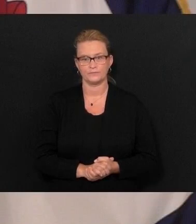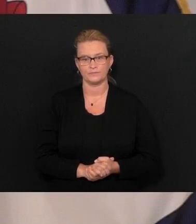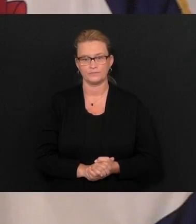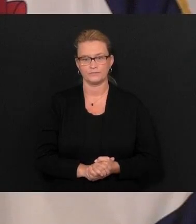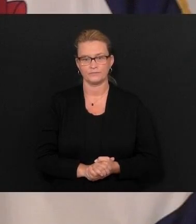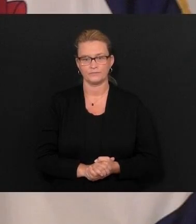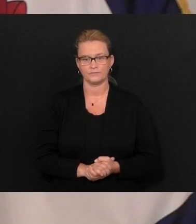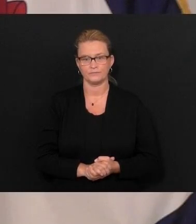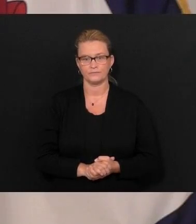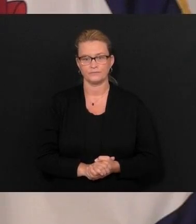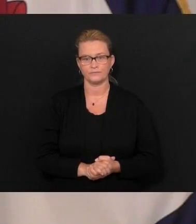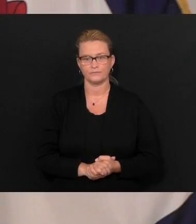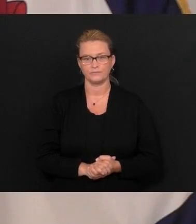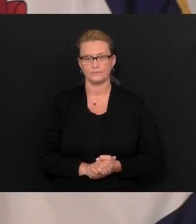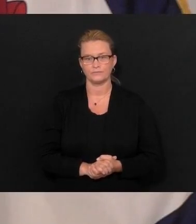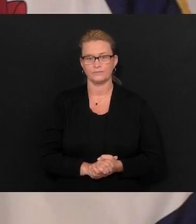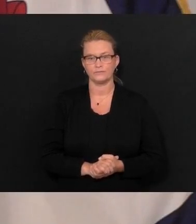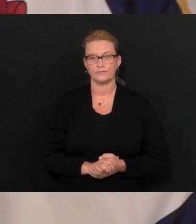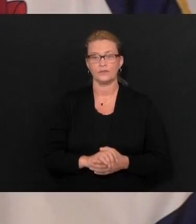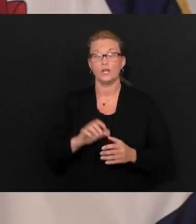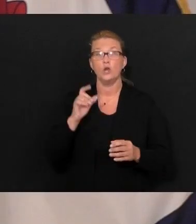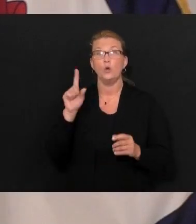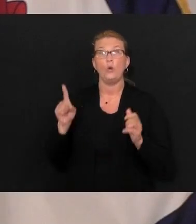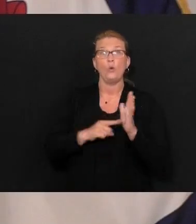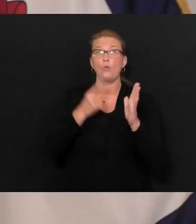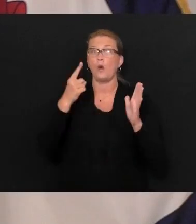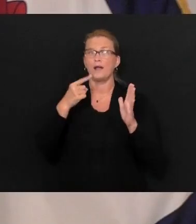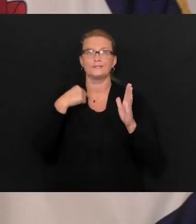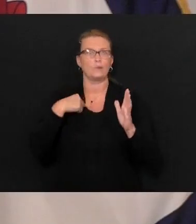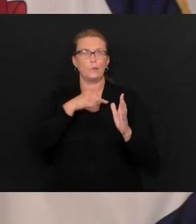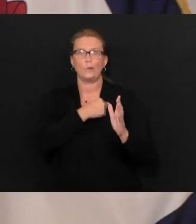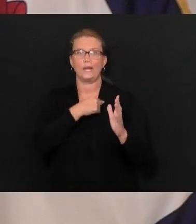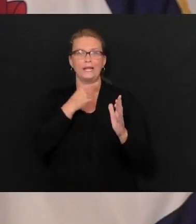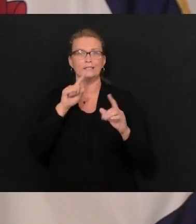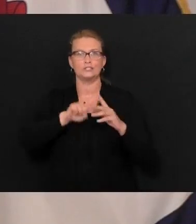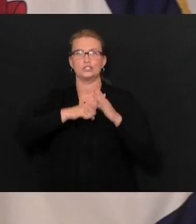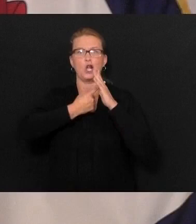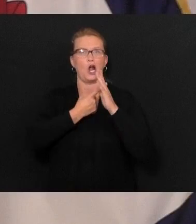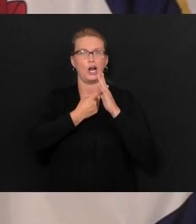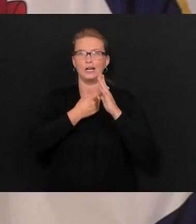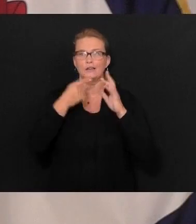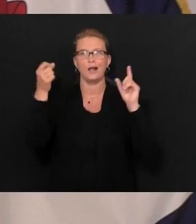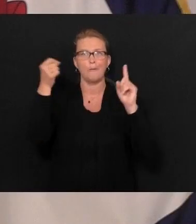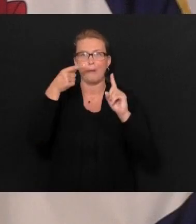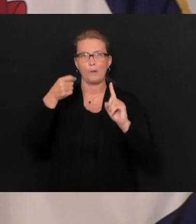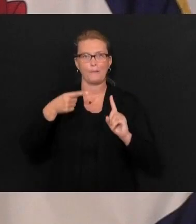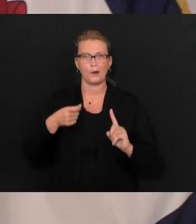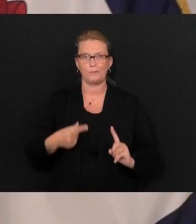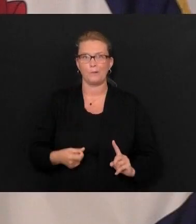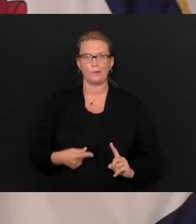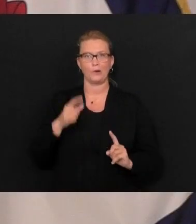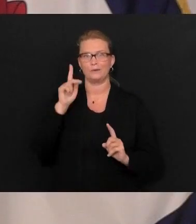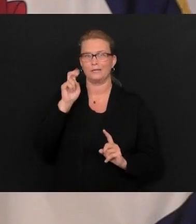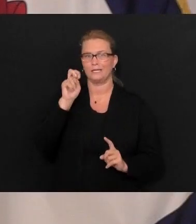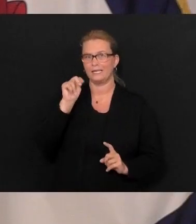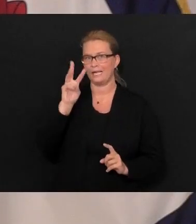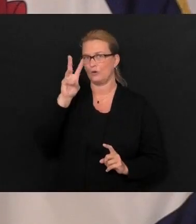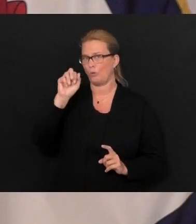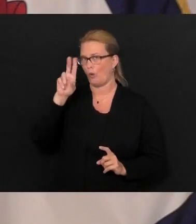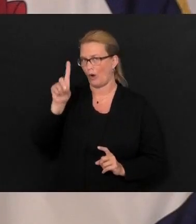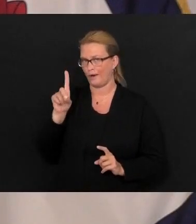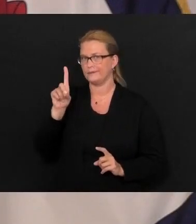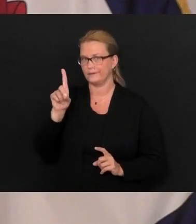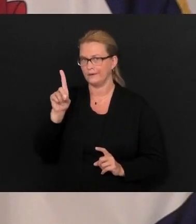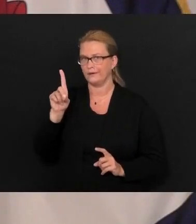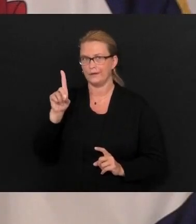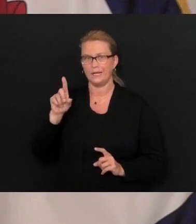Ken Ward's people would be putting out, we've got to have lost our mind. I mean, really and truly, Ken Ward is just